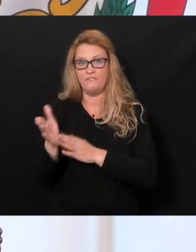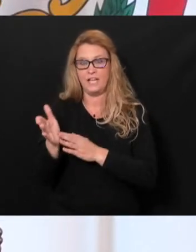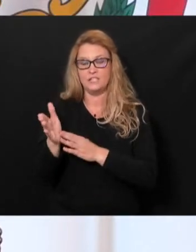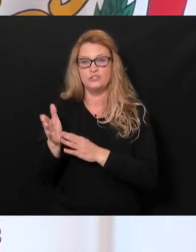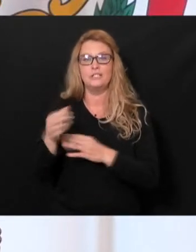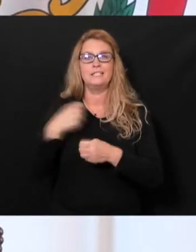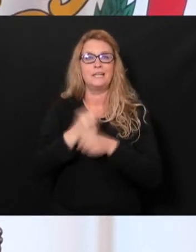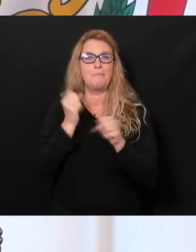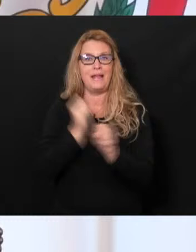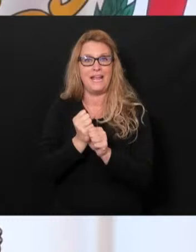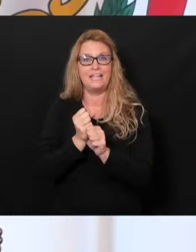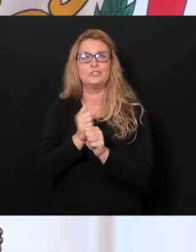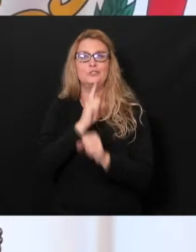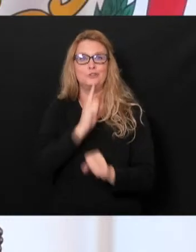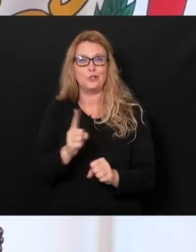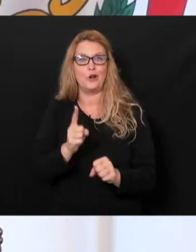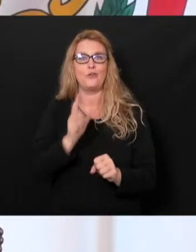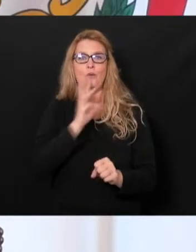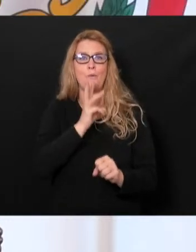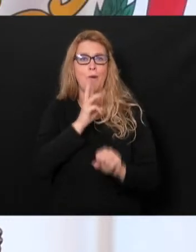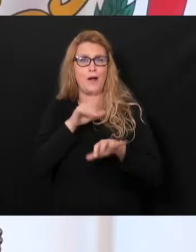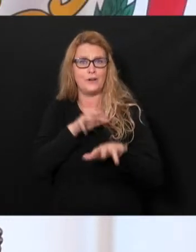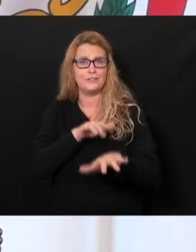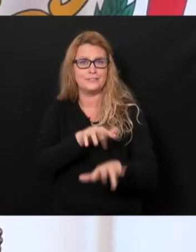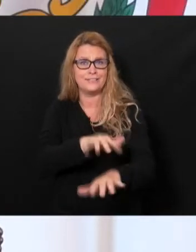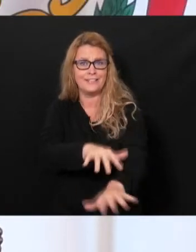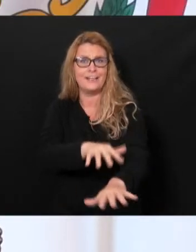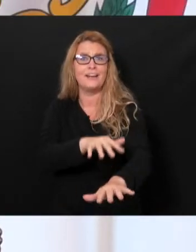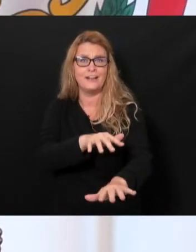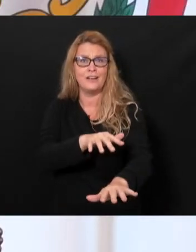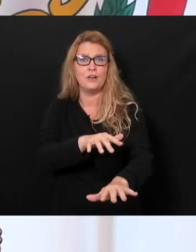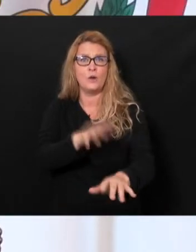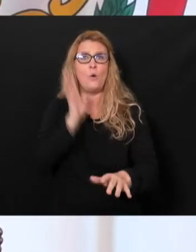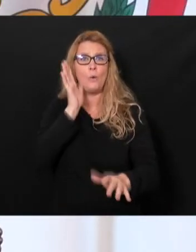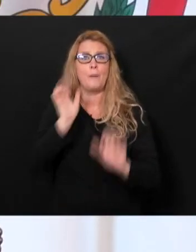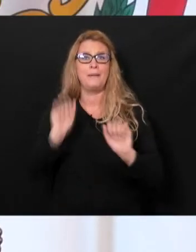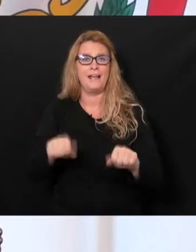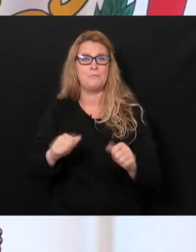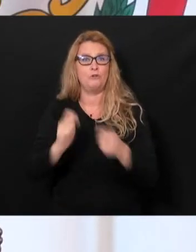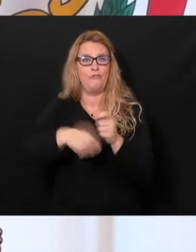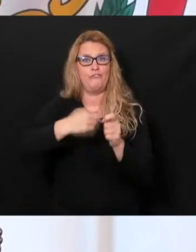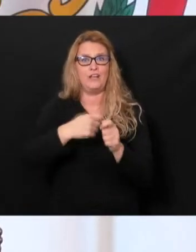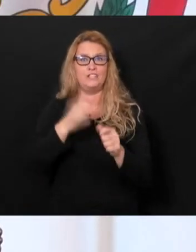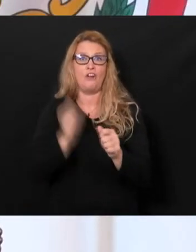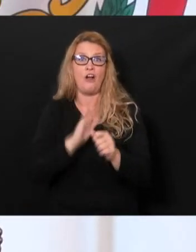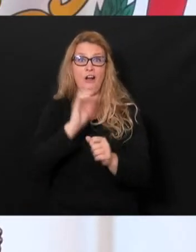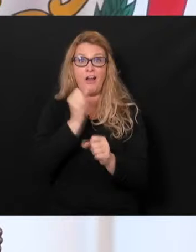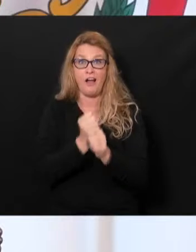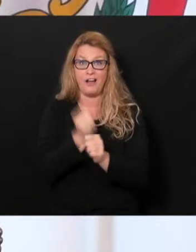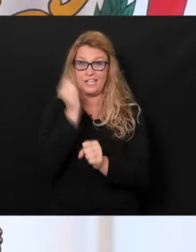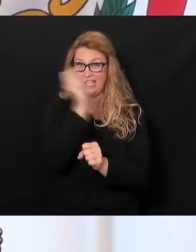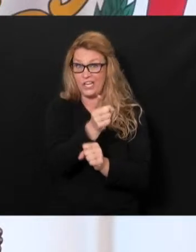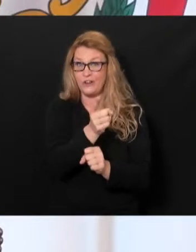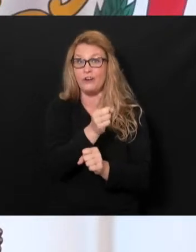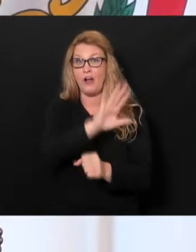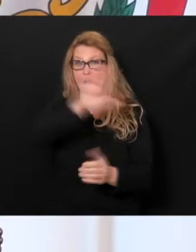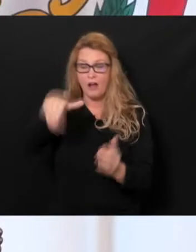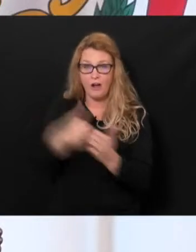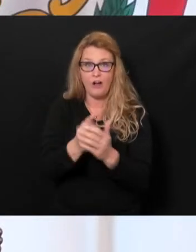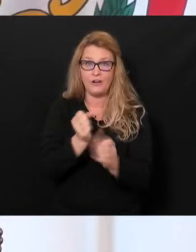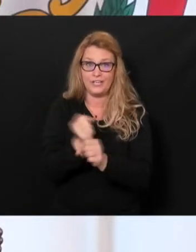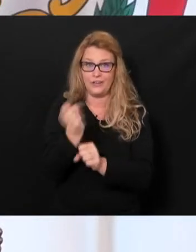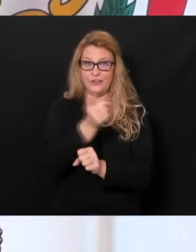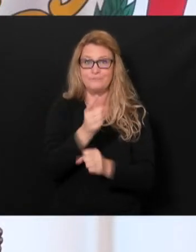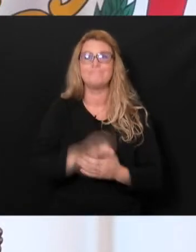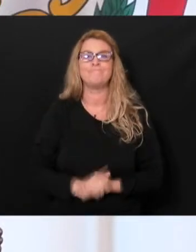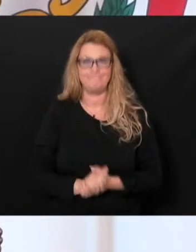will be fishable from the standpoint we hope are fishable year round. So that just makes things even better and better and better for